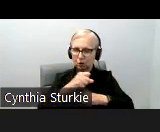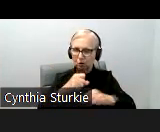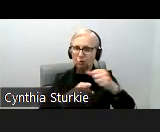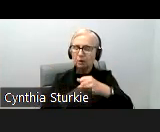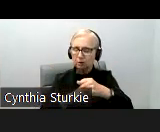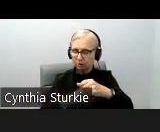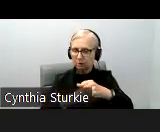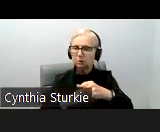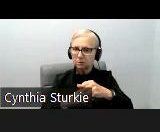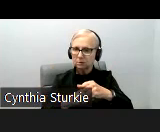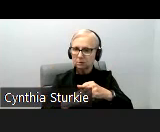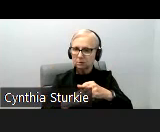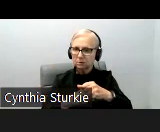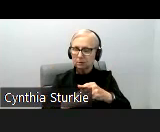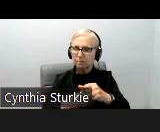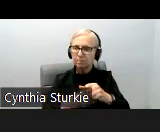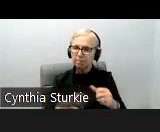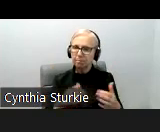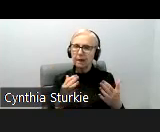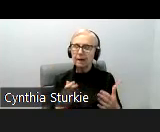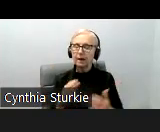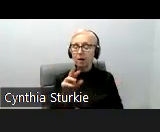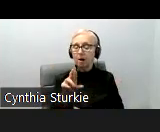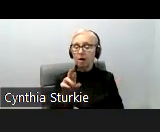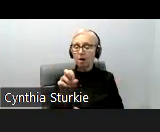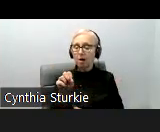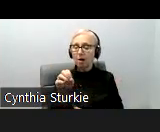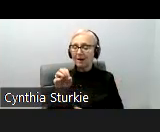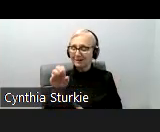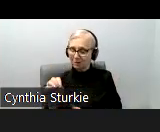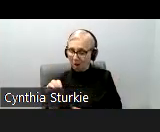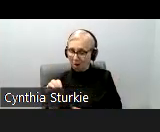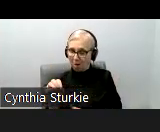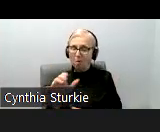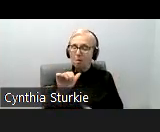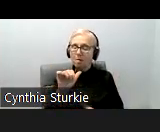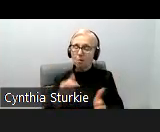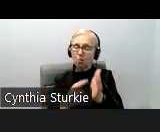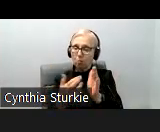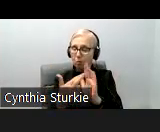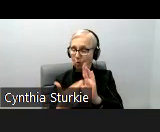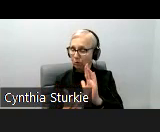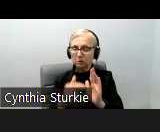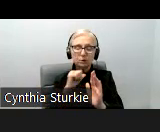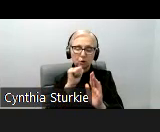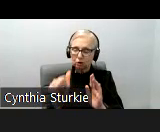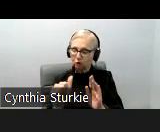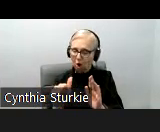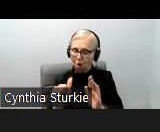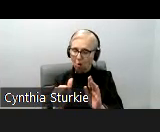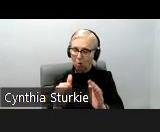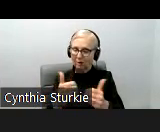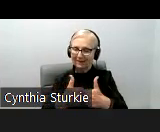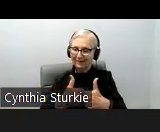And that all that to say, the RSSO regulations currently don't preclude others from providing supervision, but it